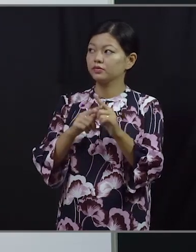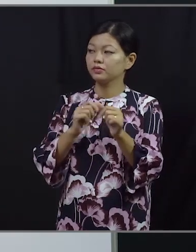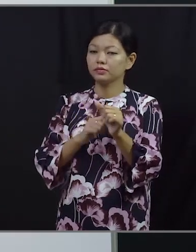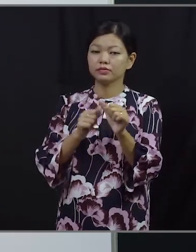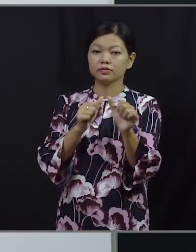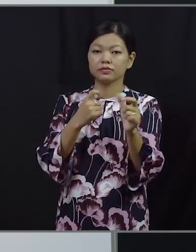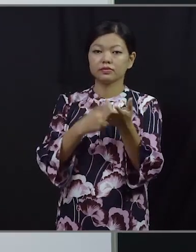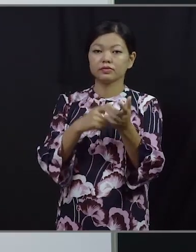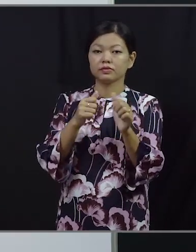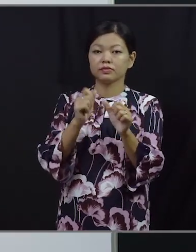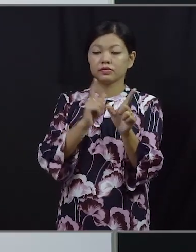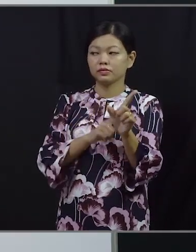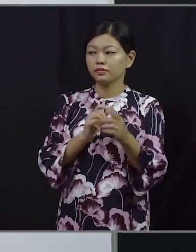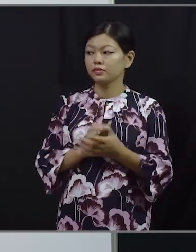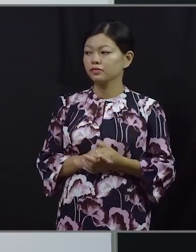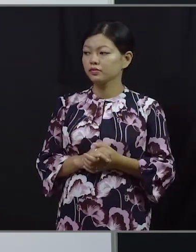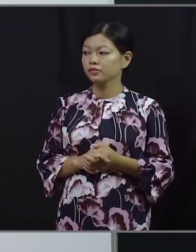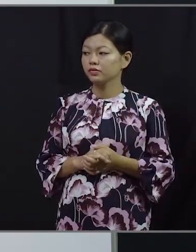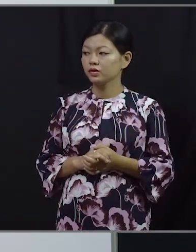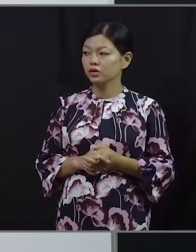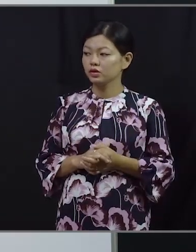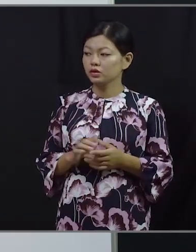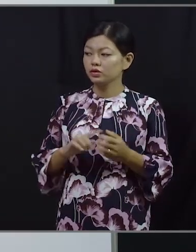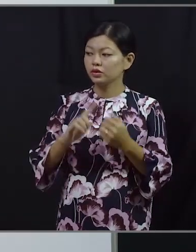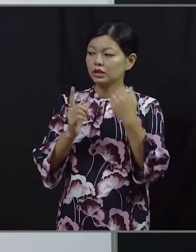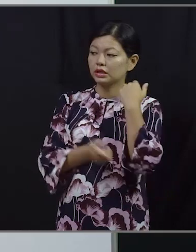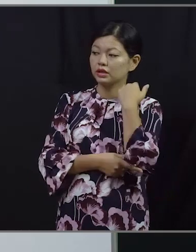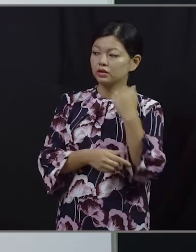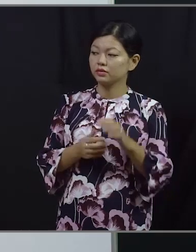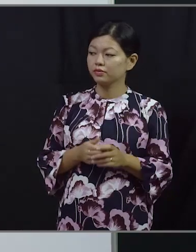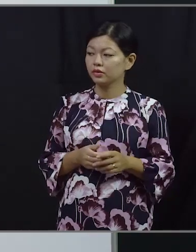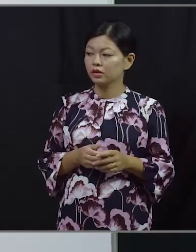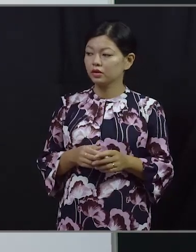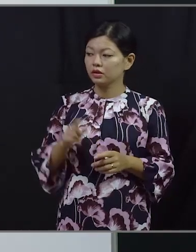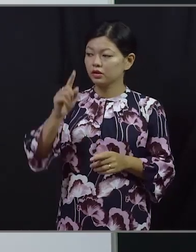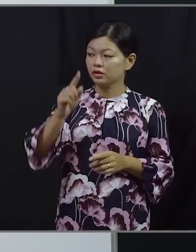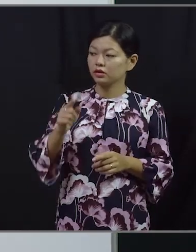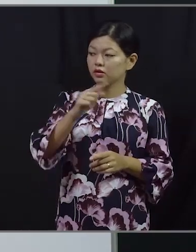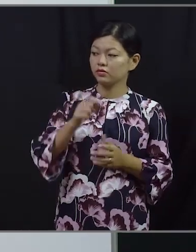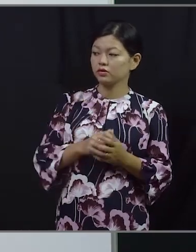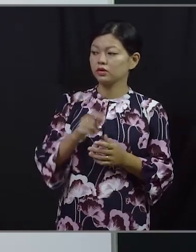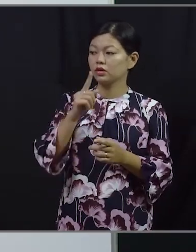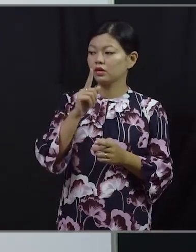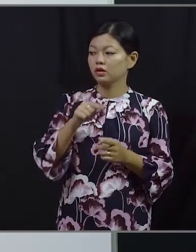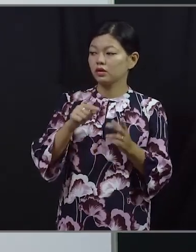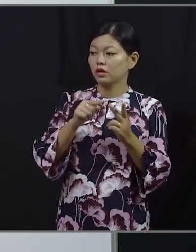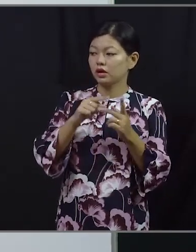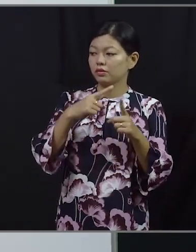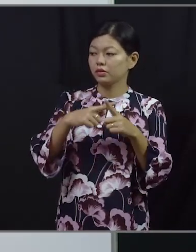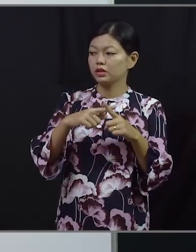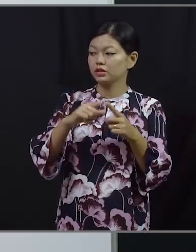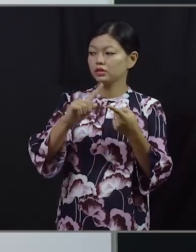derived the deviation, right? Deviation equal to I plus E plus A. So from here we can say that the deviation depends